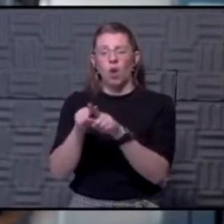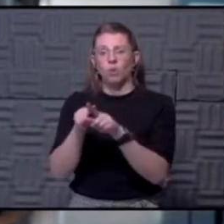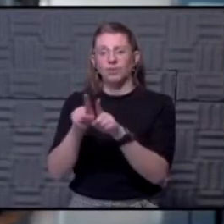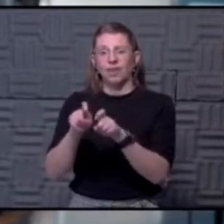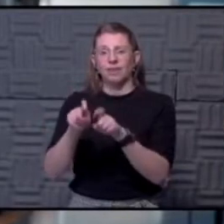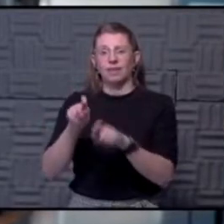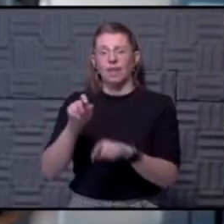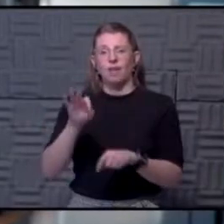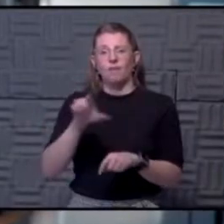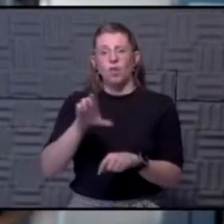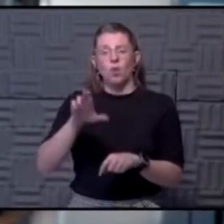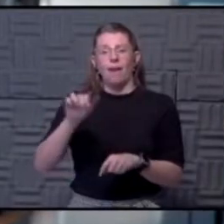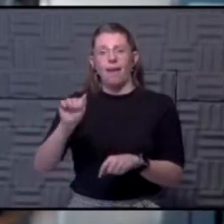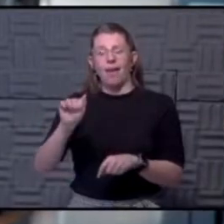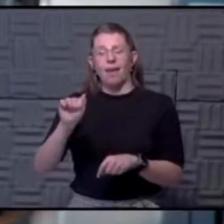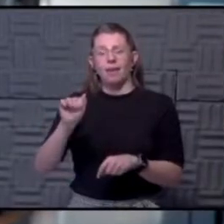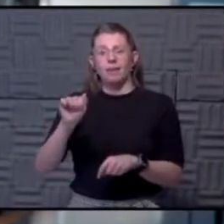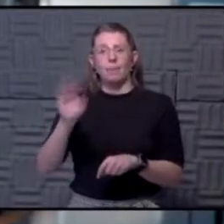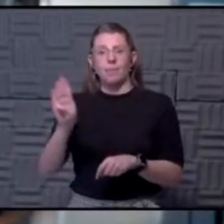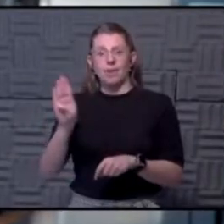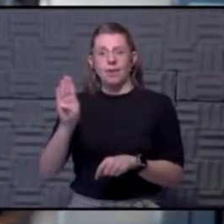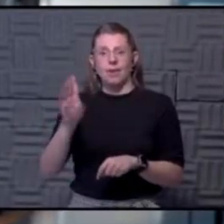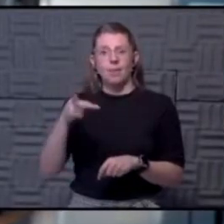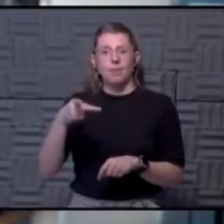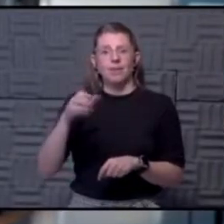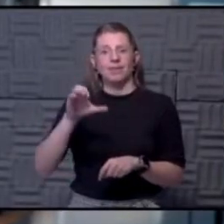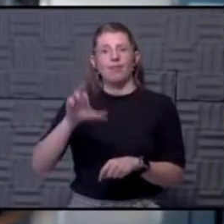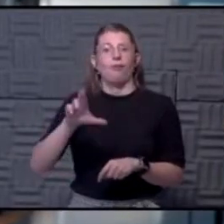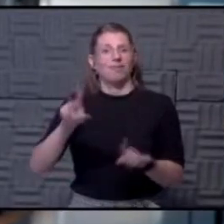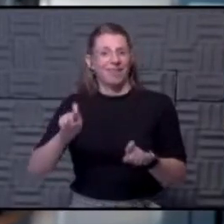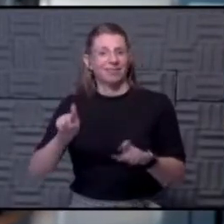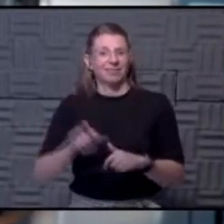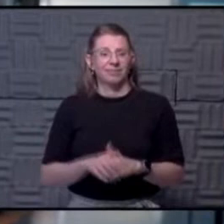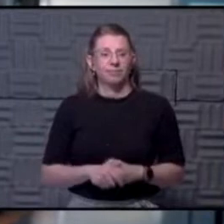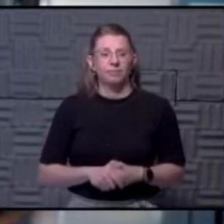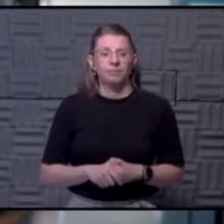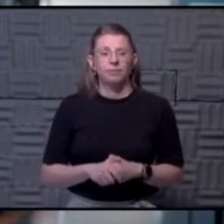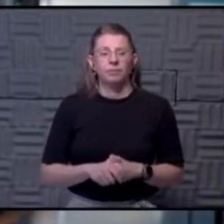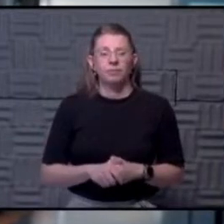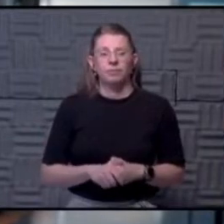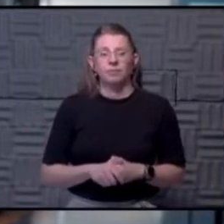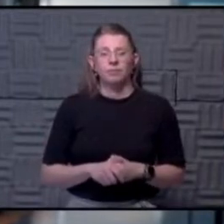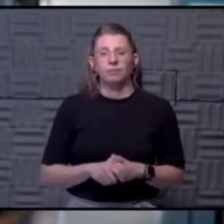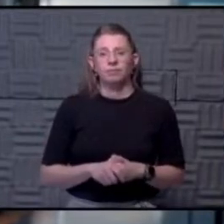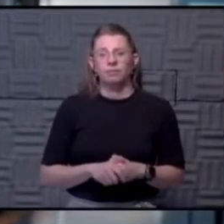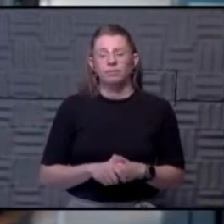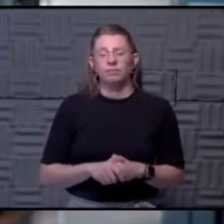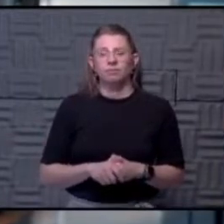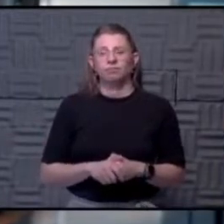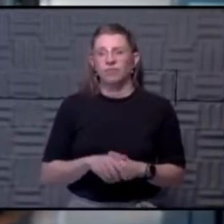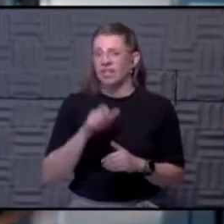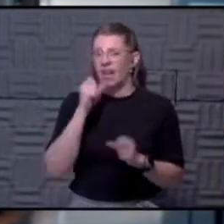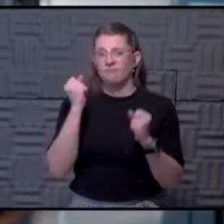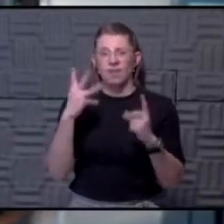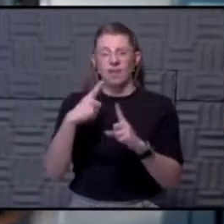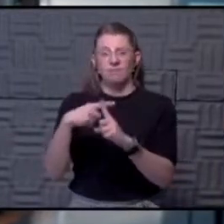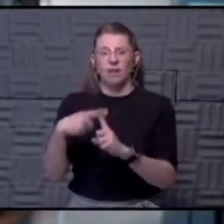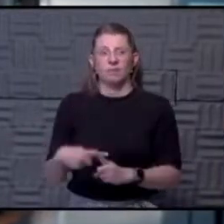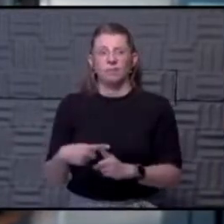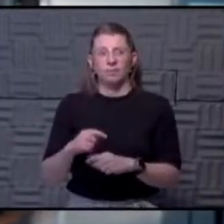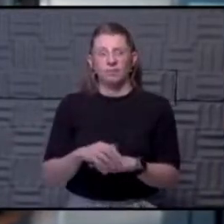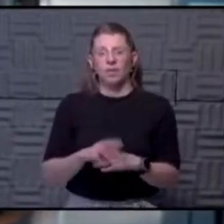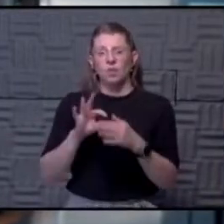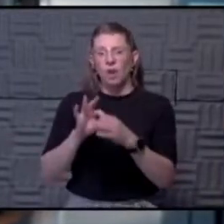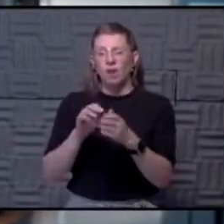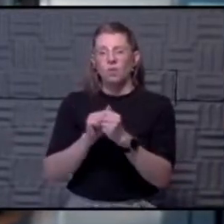B PCR test. And that's and there haven't been many positives. So to Dr. Hawkinson's